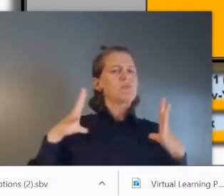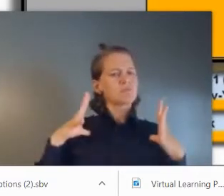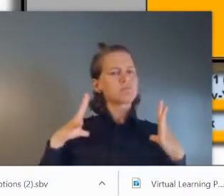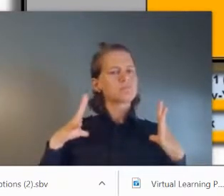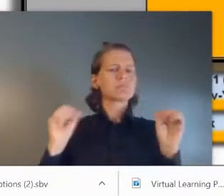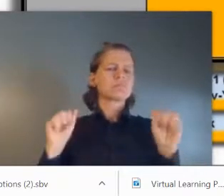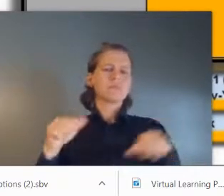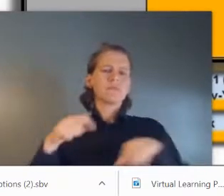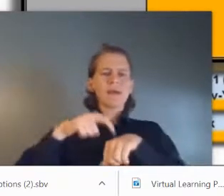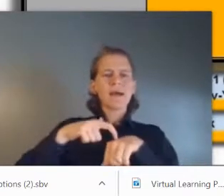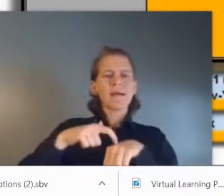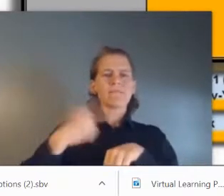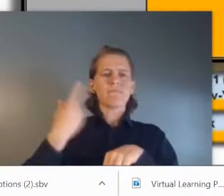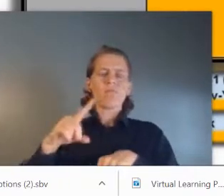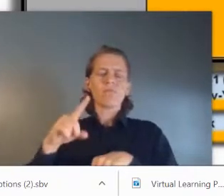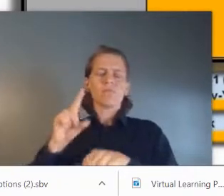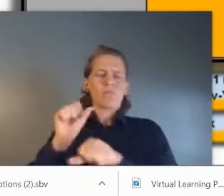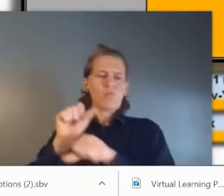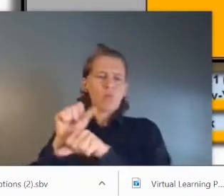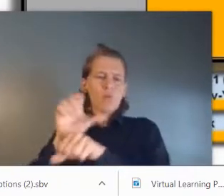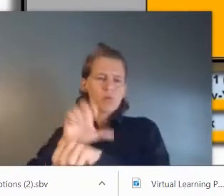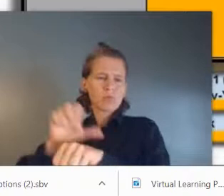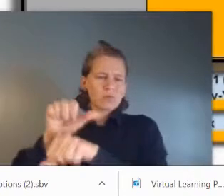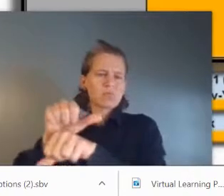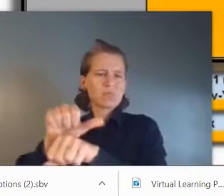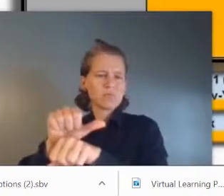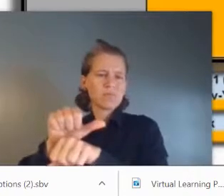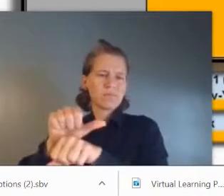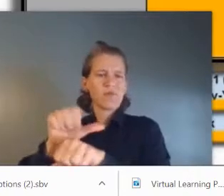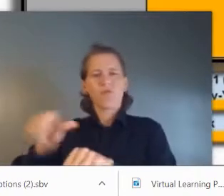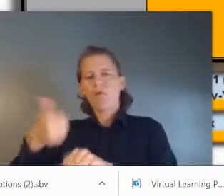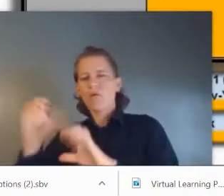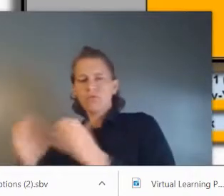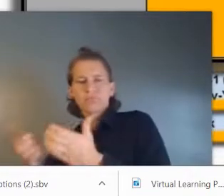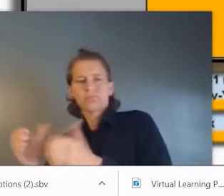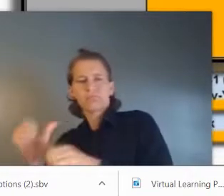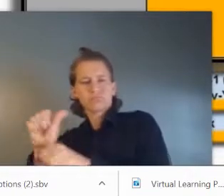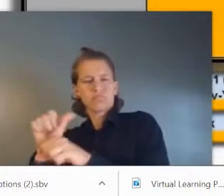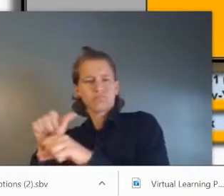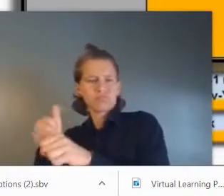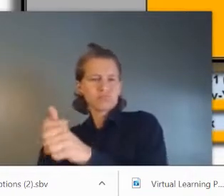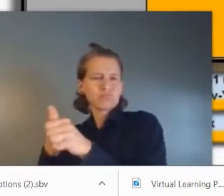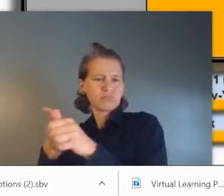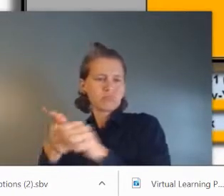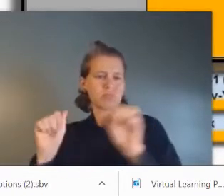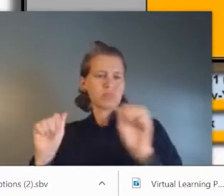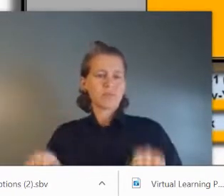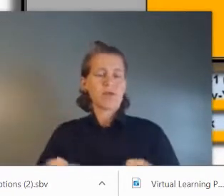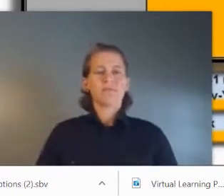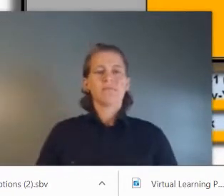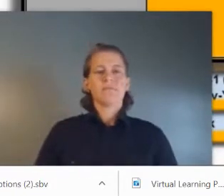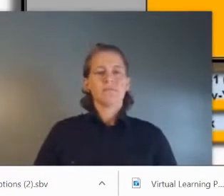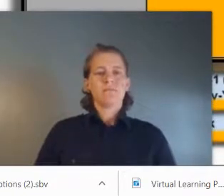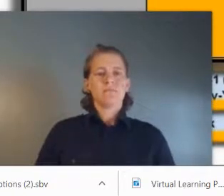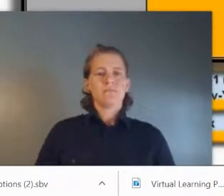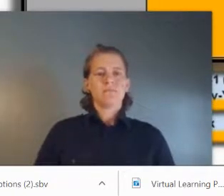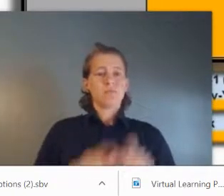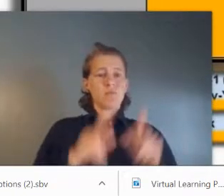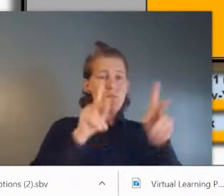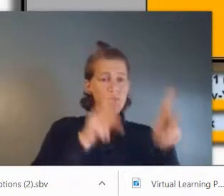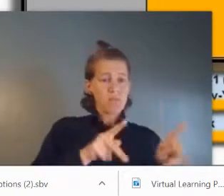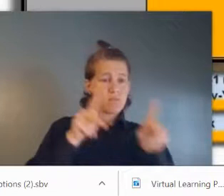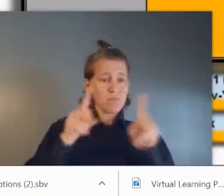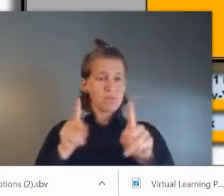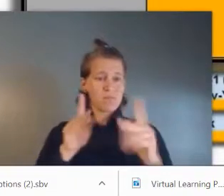can allow time for finishing assignments or completing work for another class. Person-to-person contact during flex time